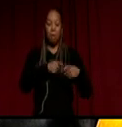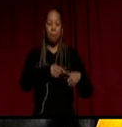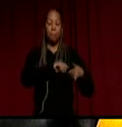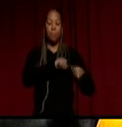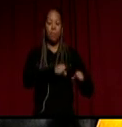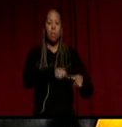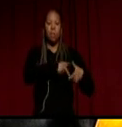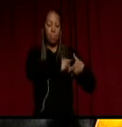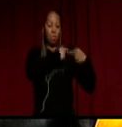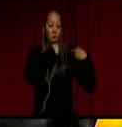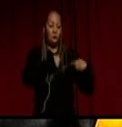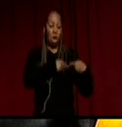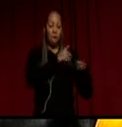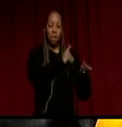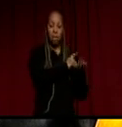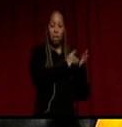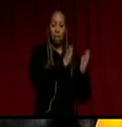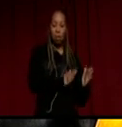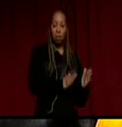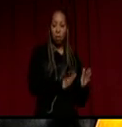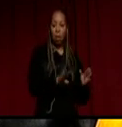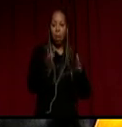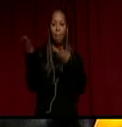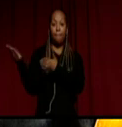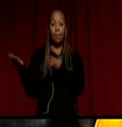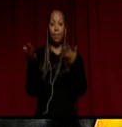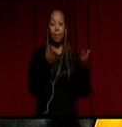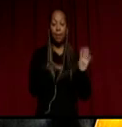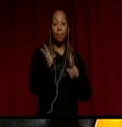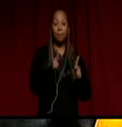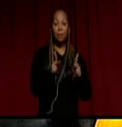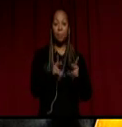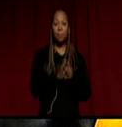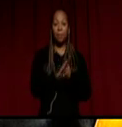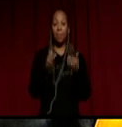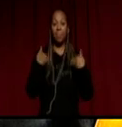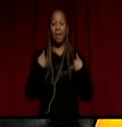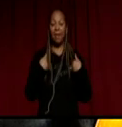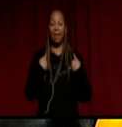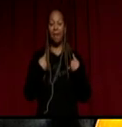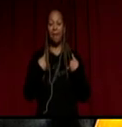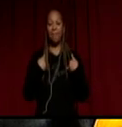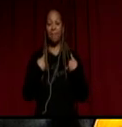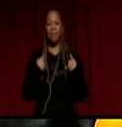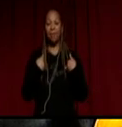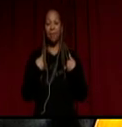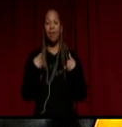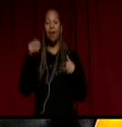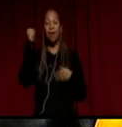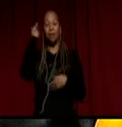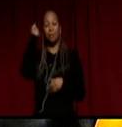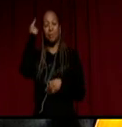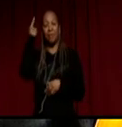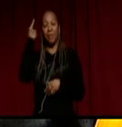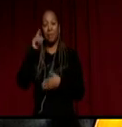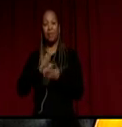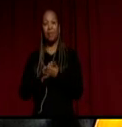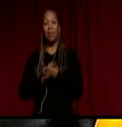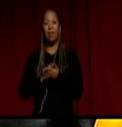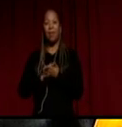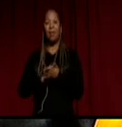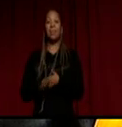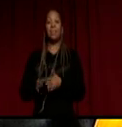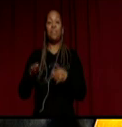high blood pressure. You need to bring in people who have a real background. I think God made